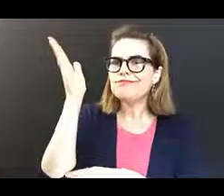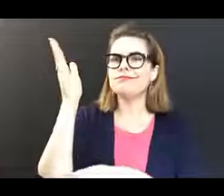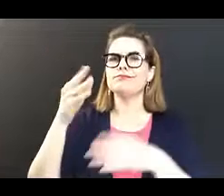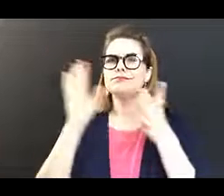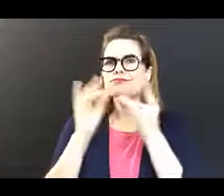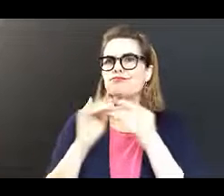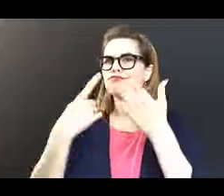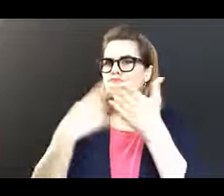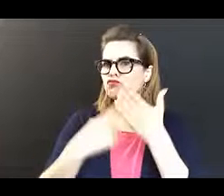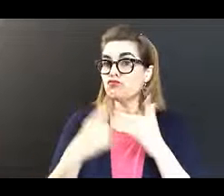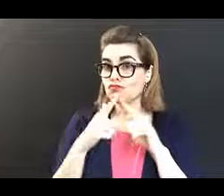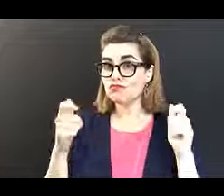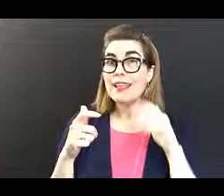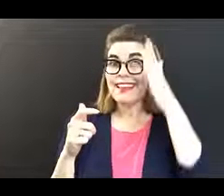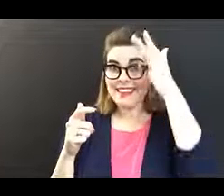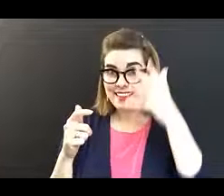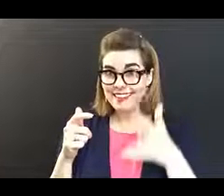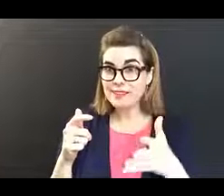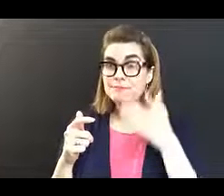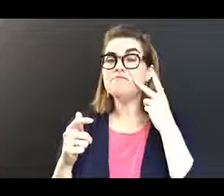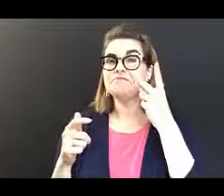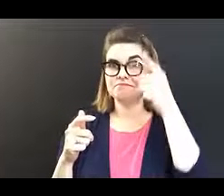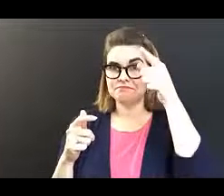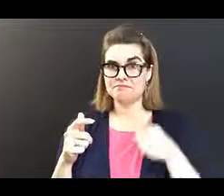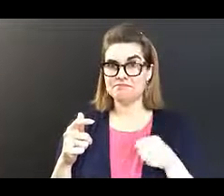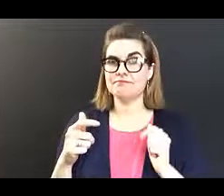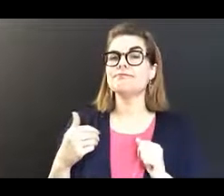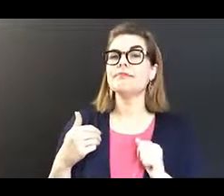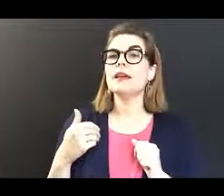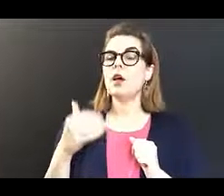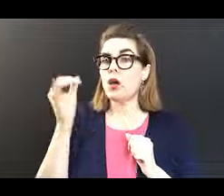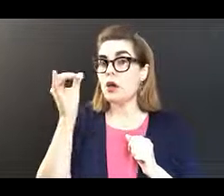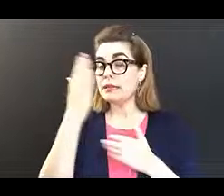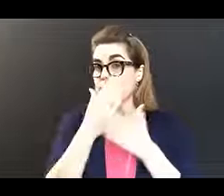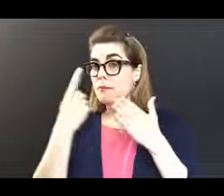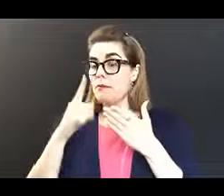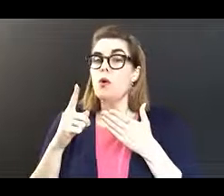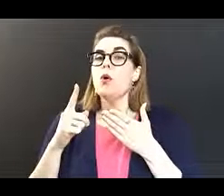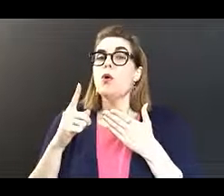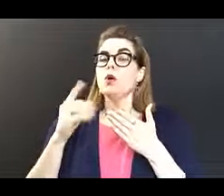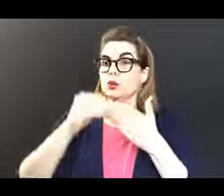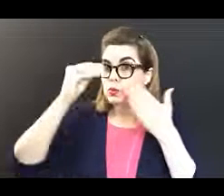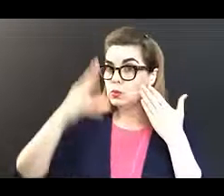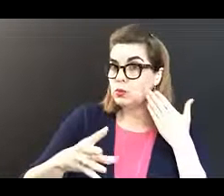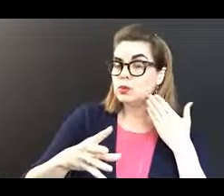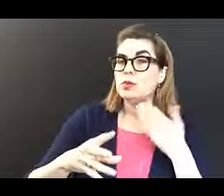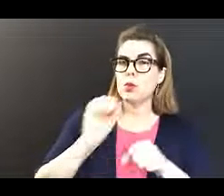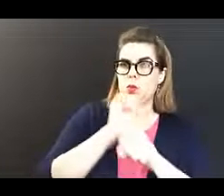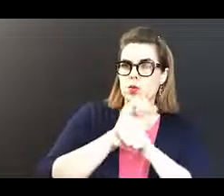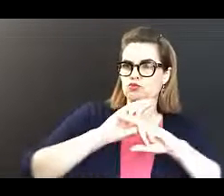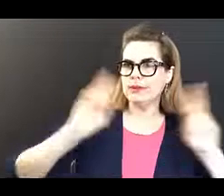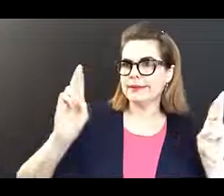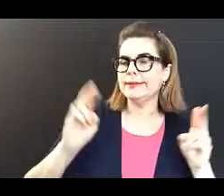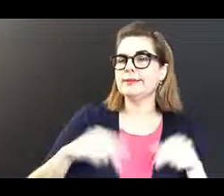a 10 series session for students around work readiness and financial literacy and entrepreneurship with junior